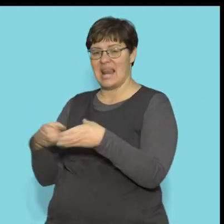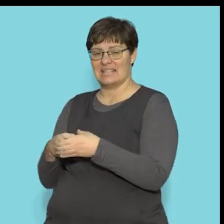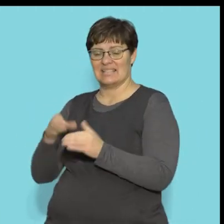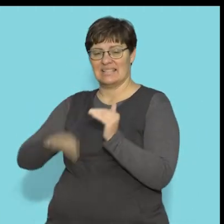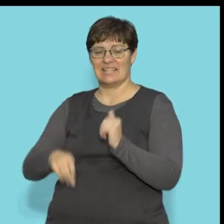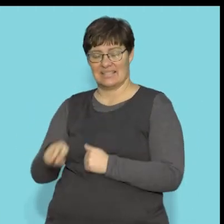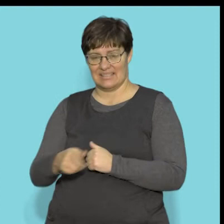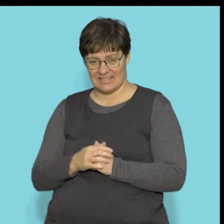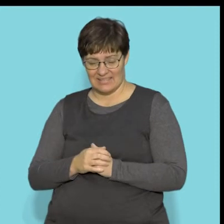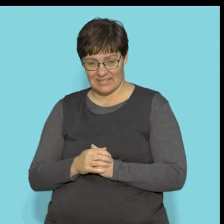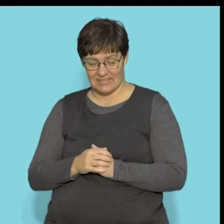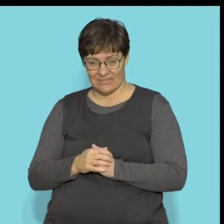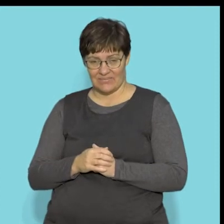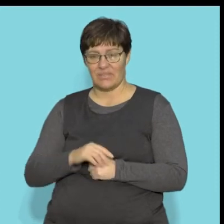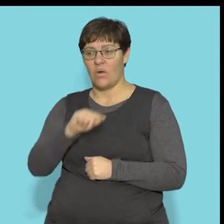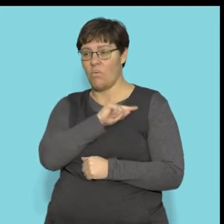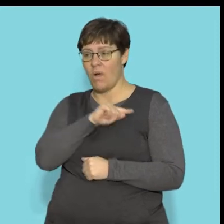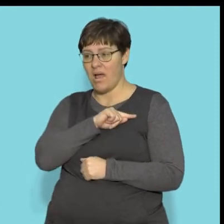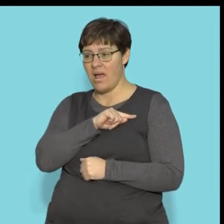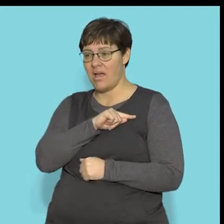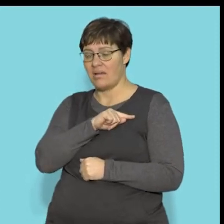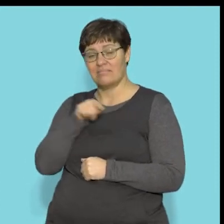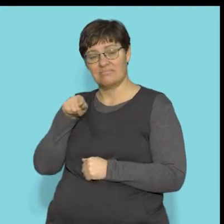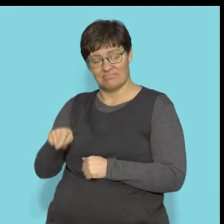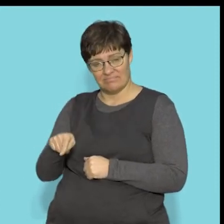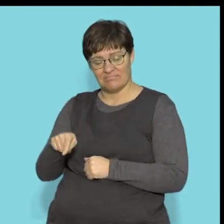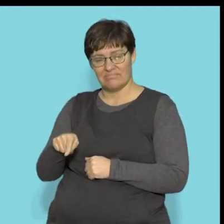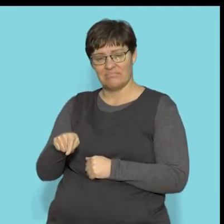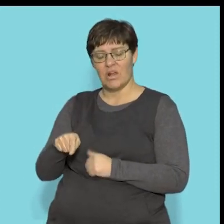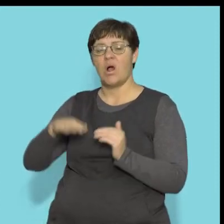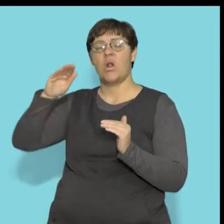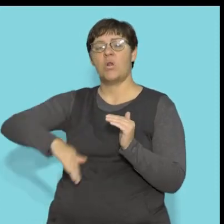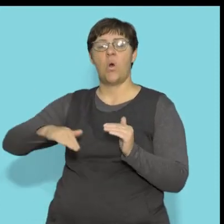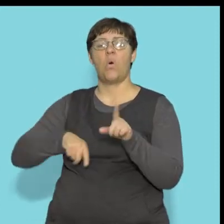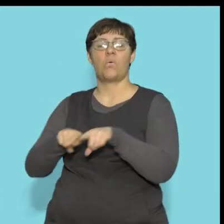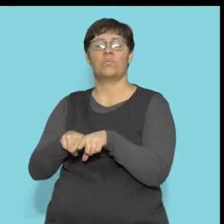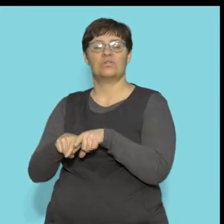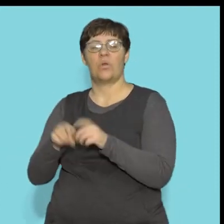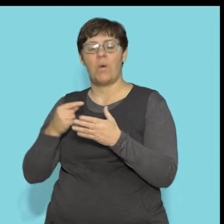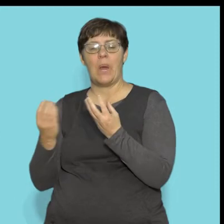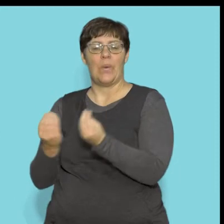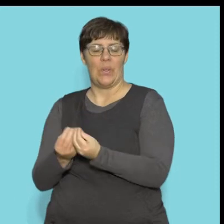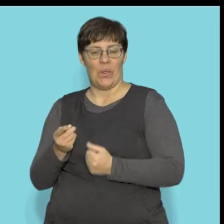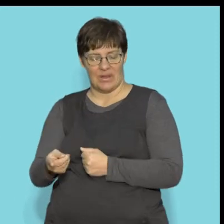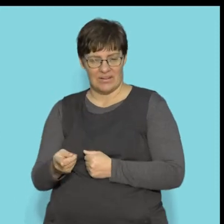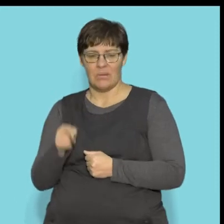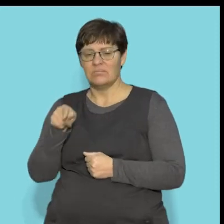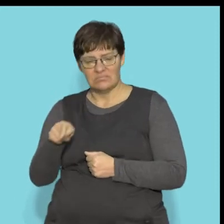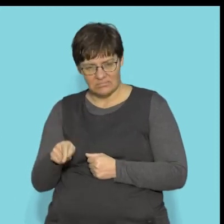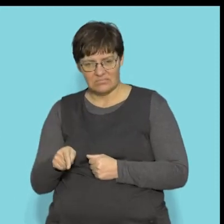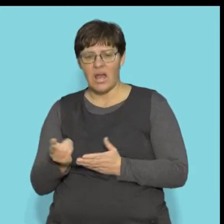because there's a lower density in the population, we find that our organisms